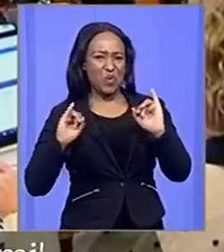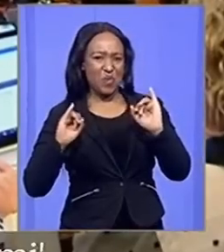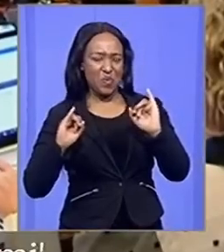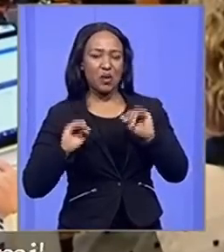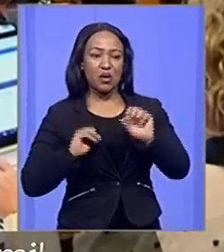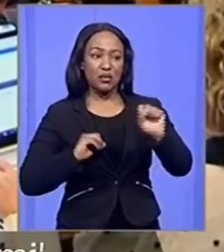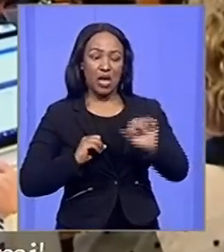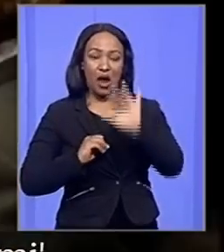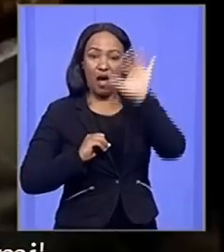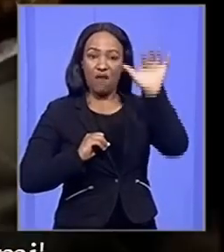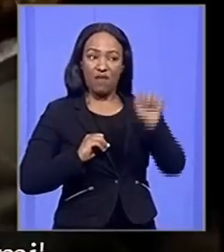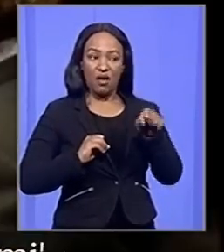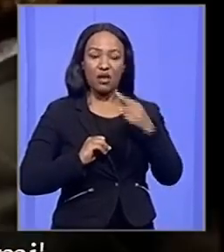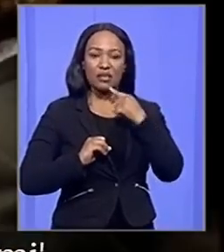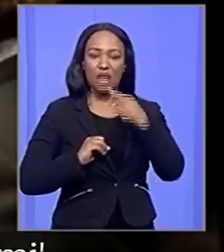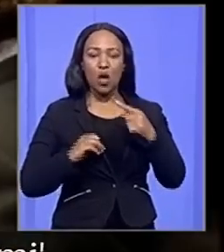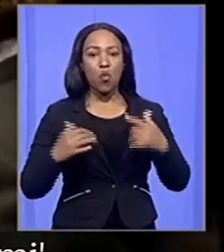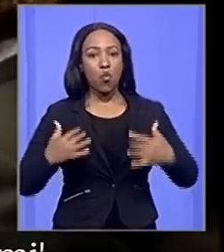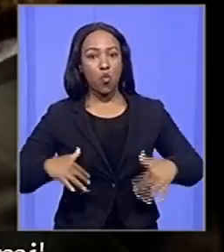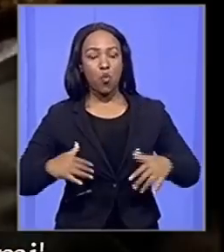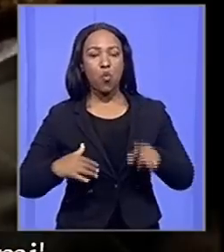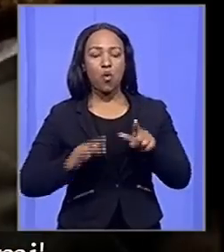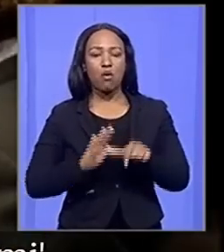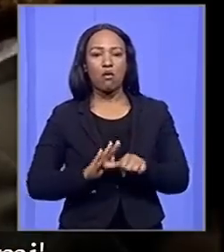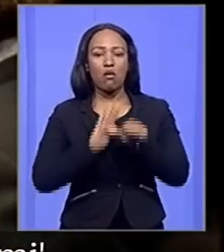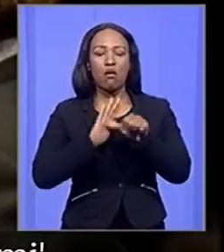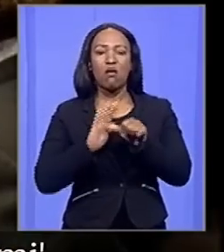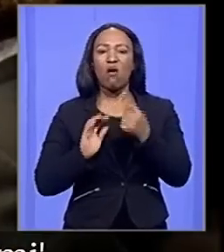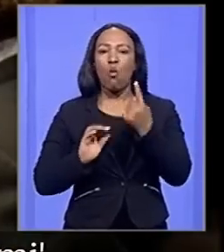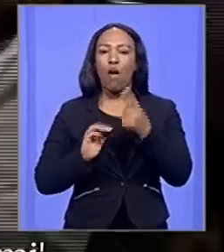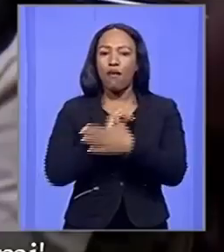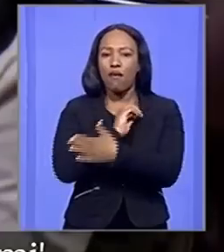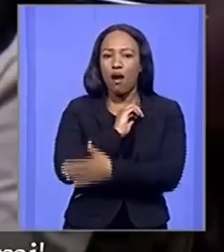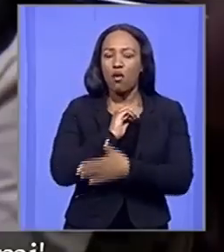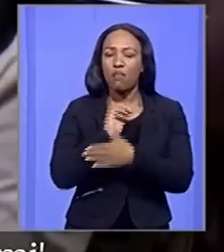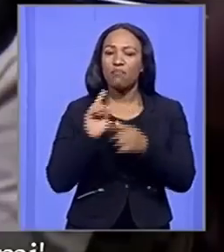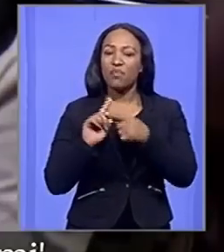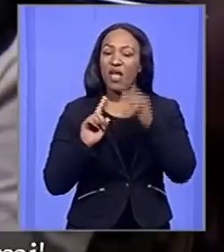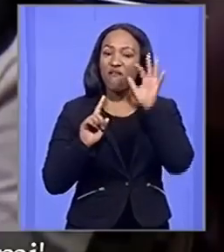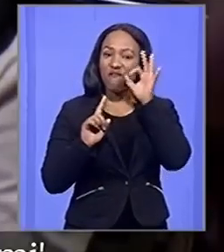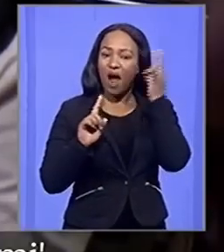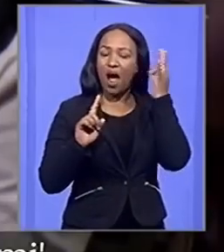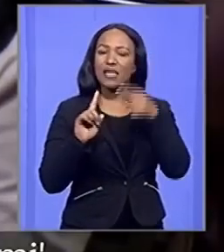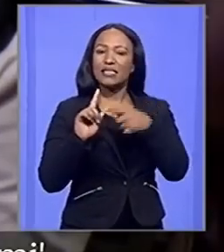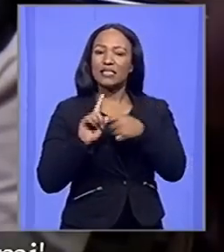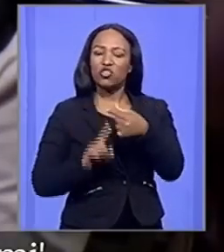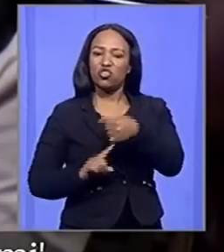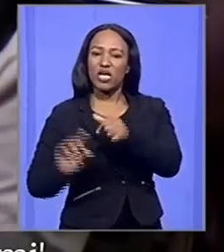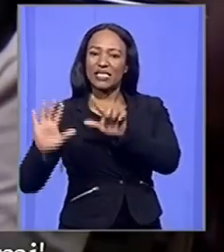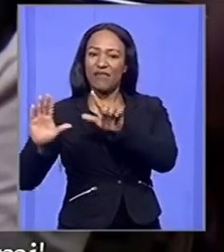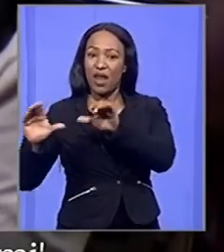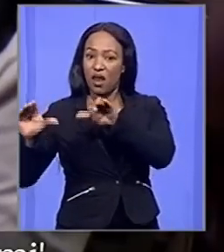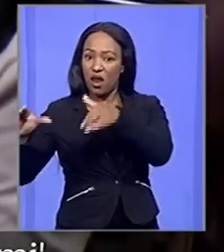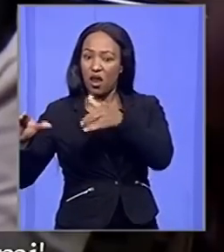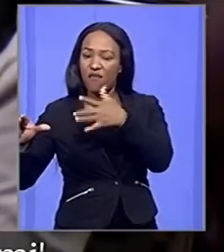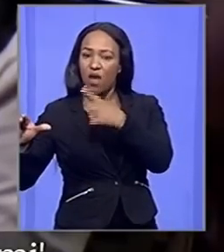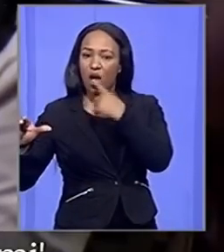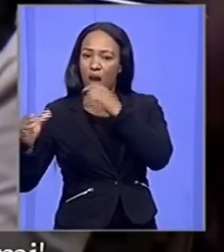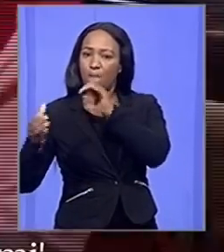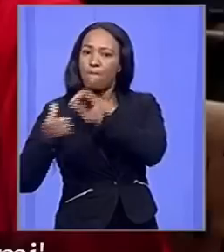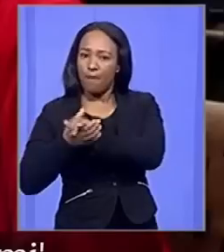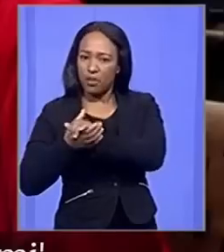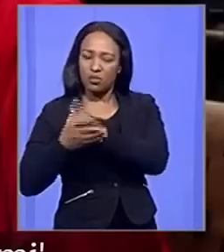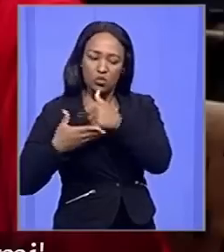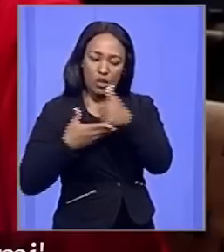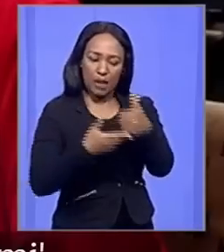seemo se bjalo ka sa tšhoganetšo. France ke nngwe ya dinaga tša G7 tšeo di dirilego boitlamo bja go thuša Afrika Borwa ka mpšhafatšo